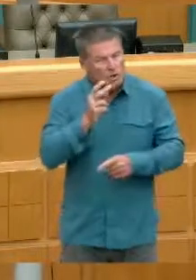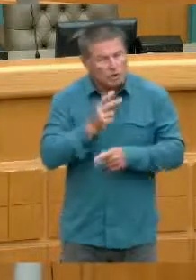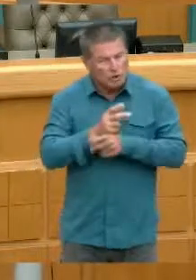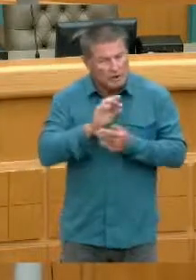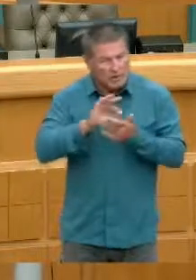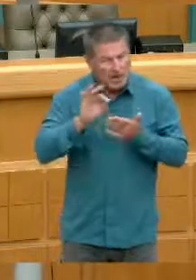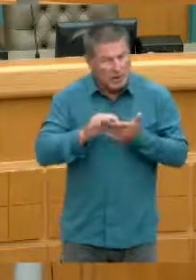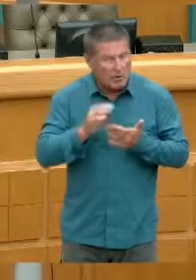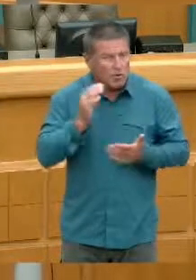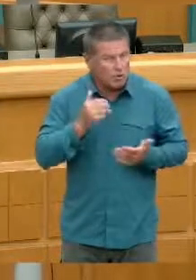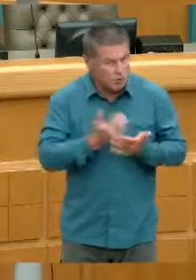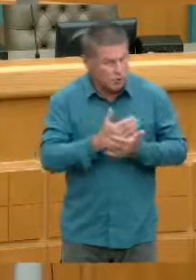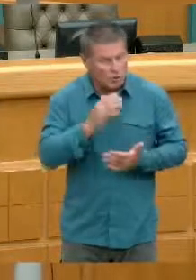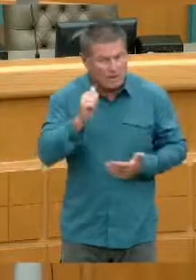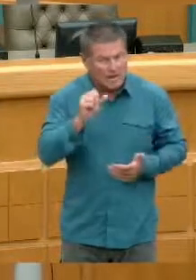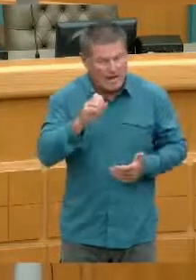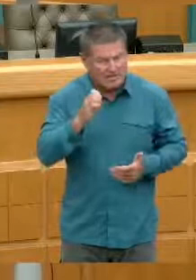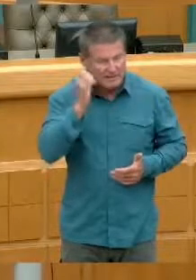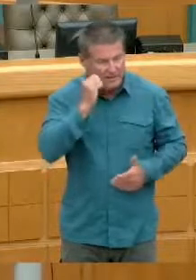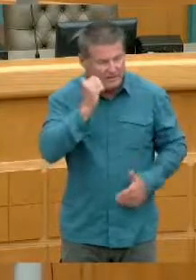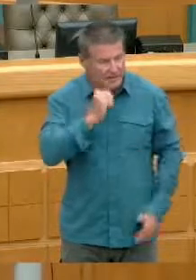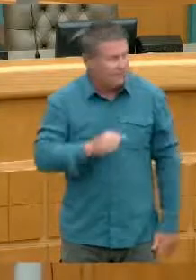patterns and know what's happening.